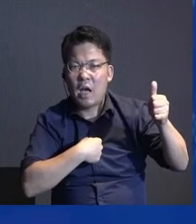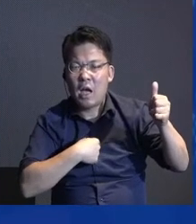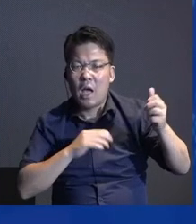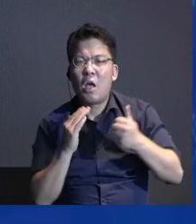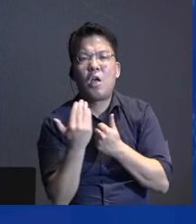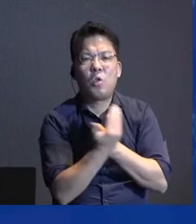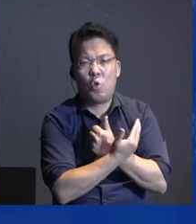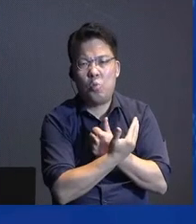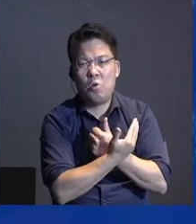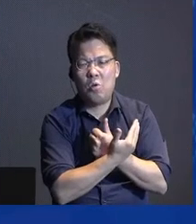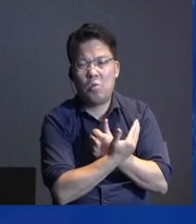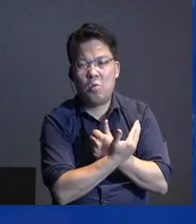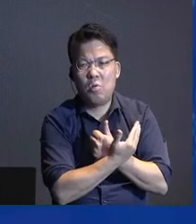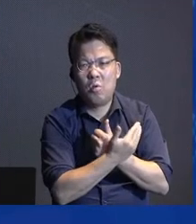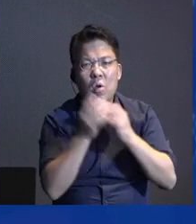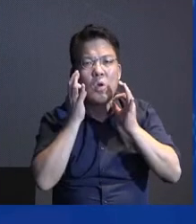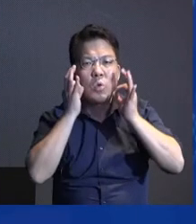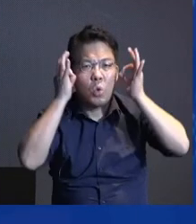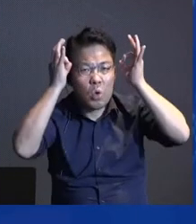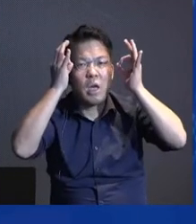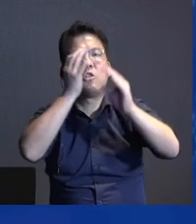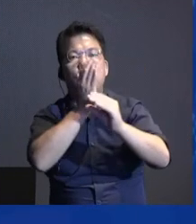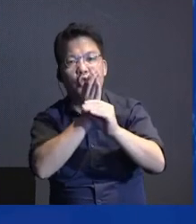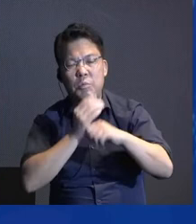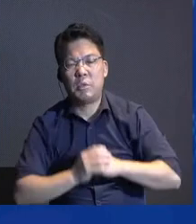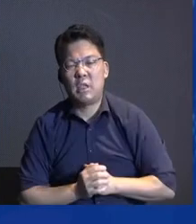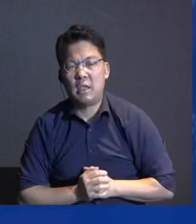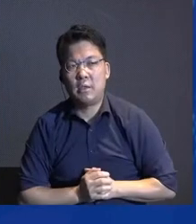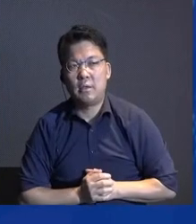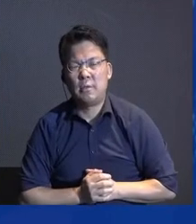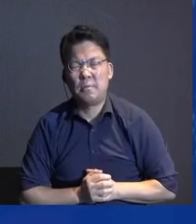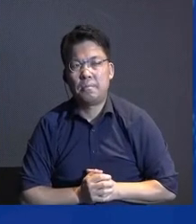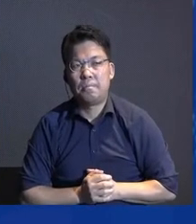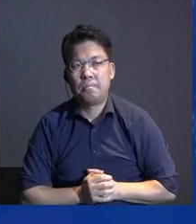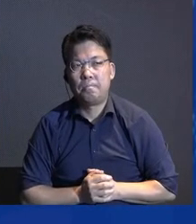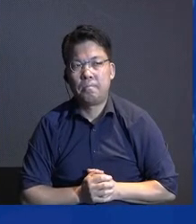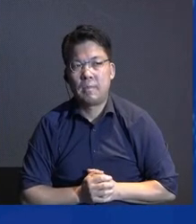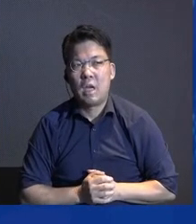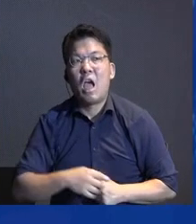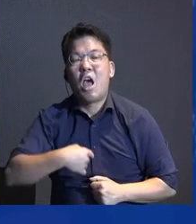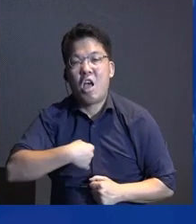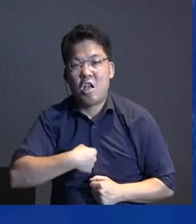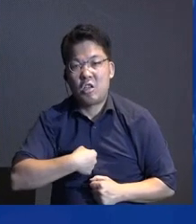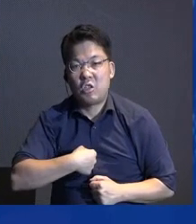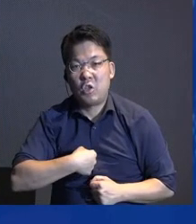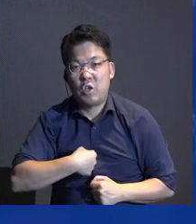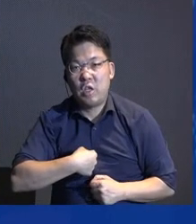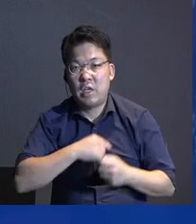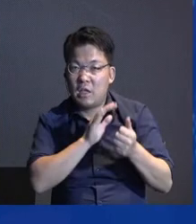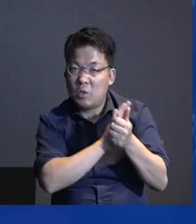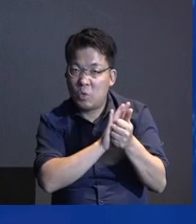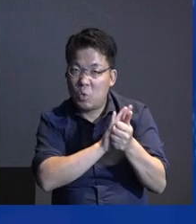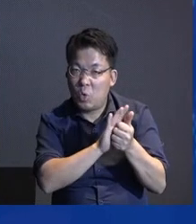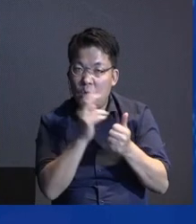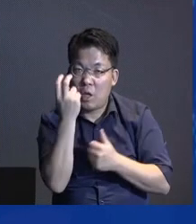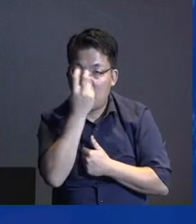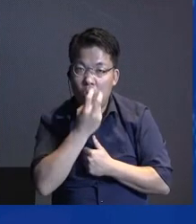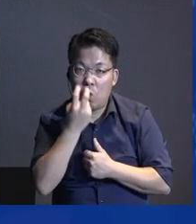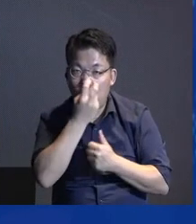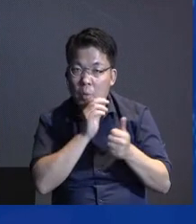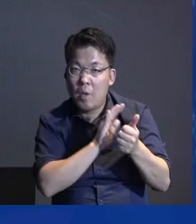risk well. But is that healthy for the person? To live is to face